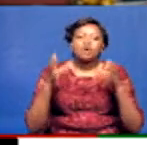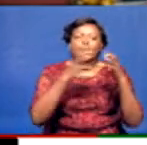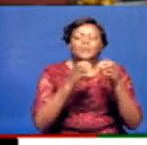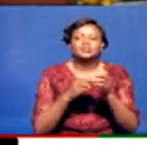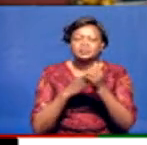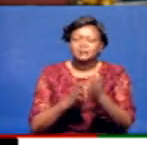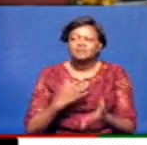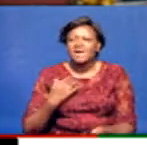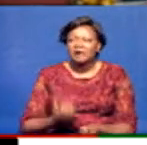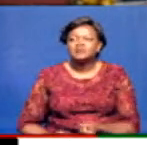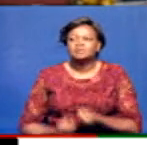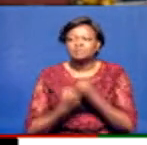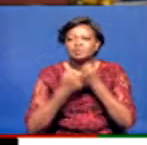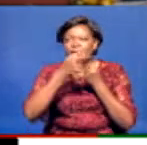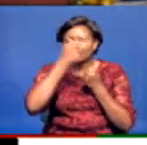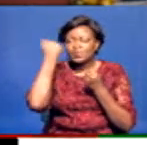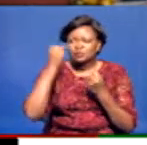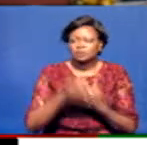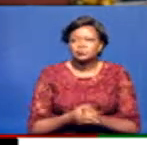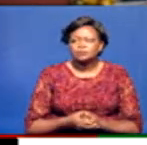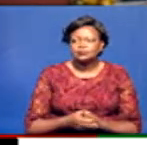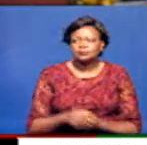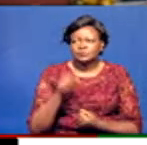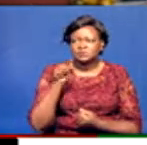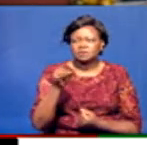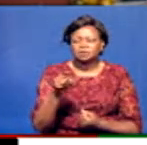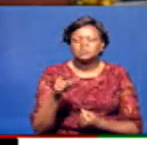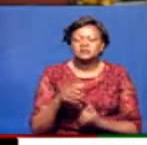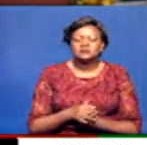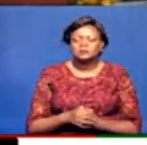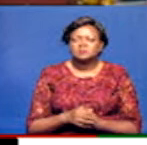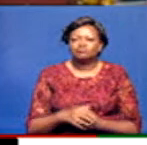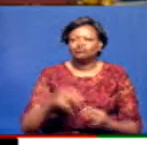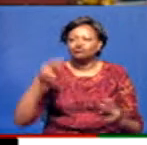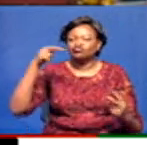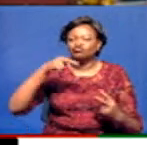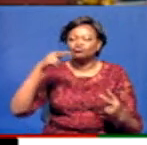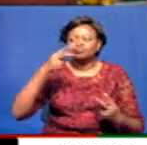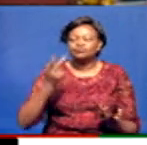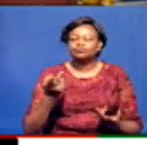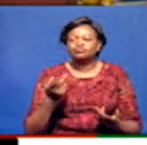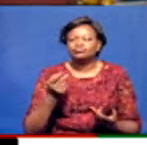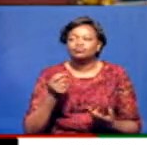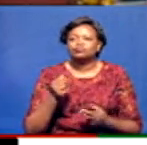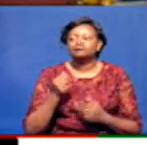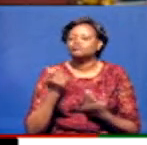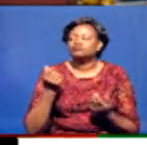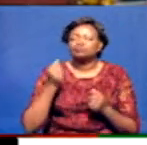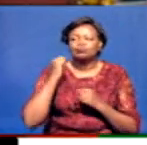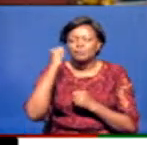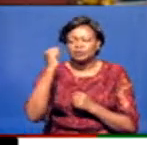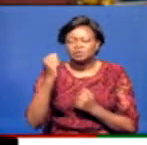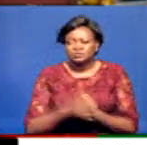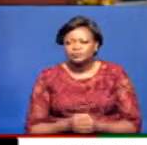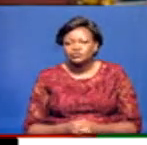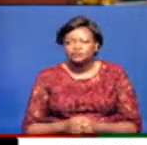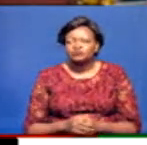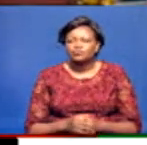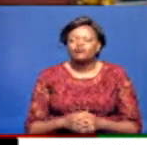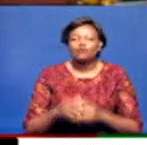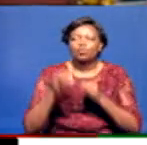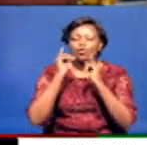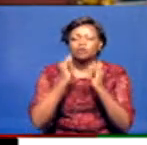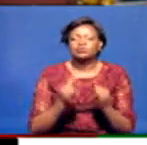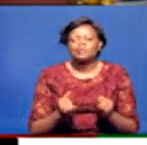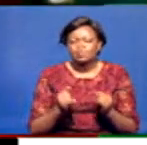support because, Mr. Speaker, this diminishes the politics of hero worshipping and personality cults, and especially